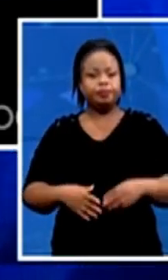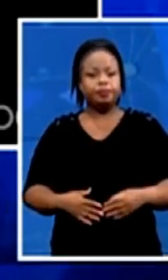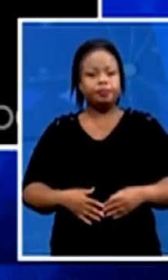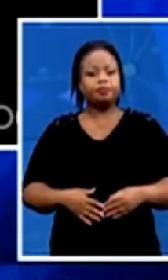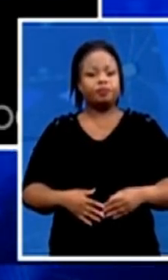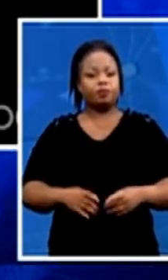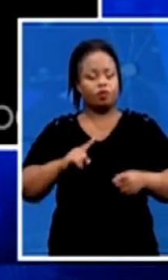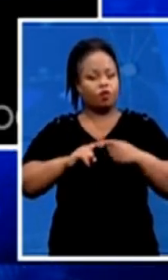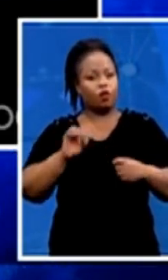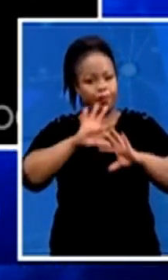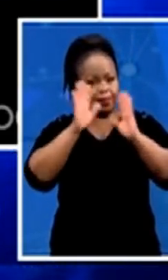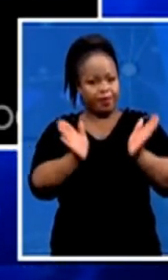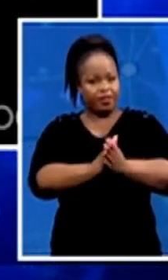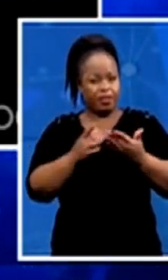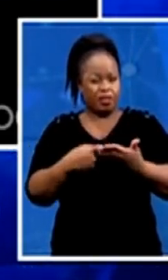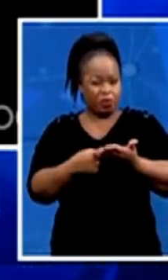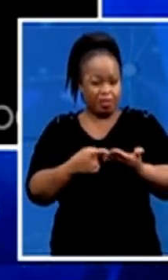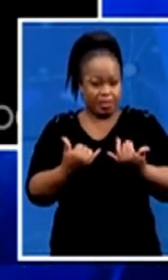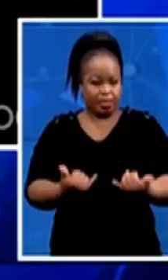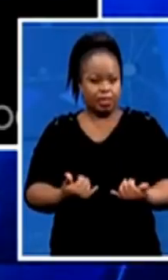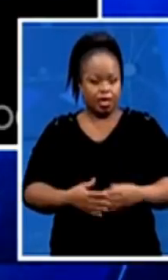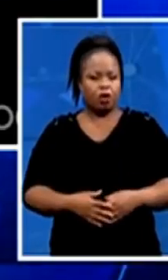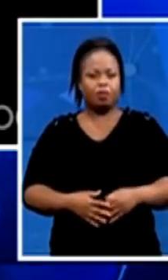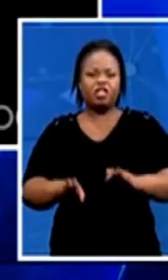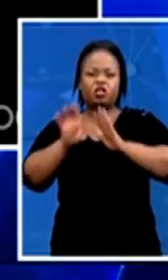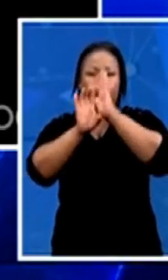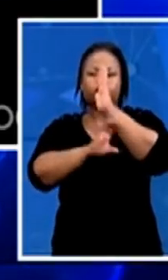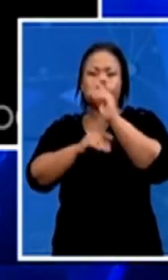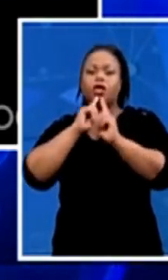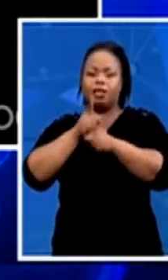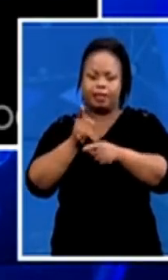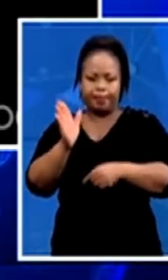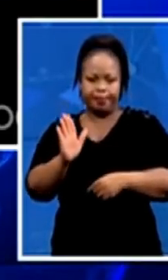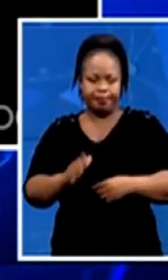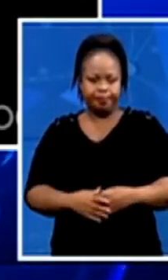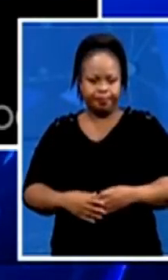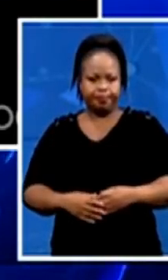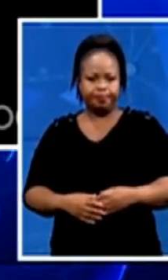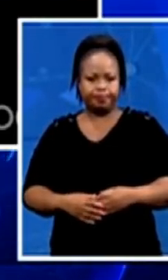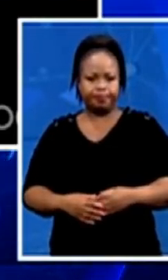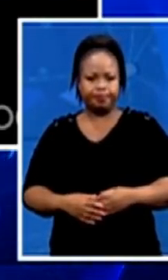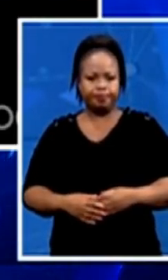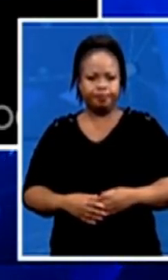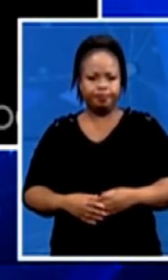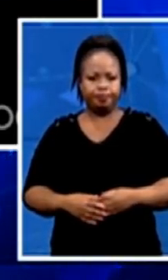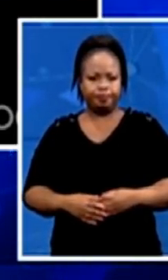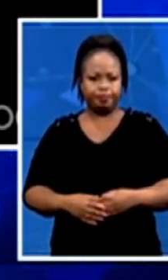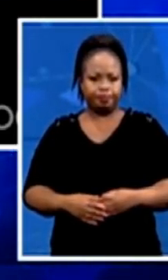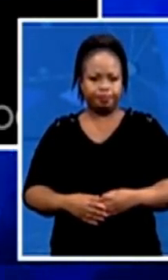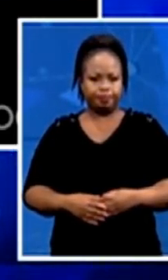a more constitutional answer, if you like, rooted in this notion of